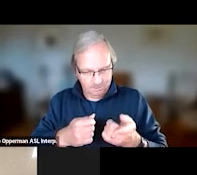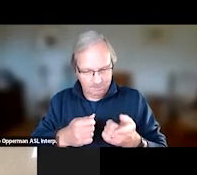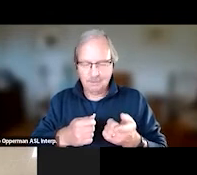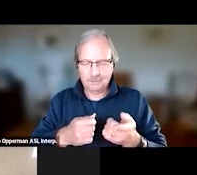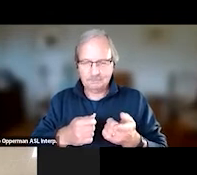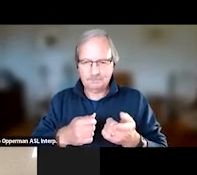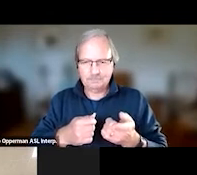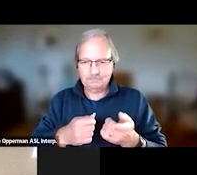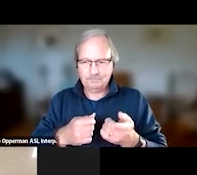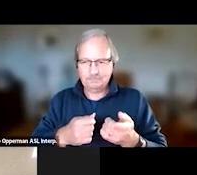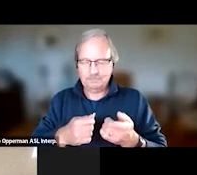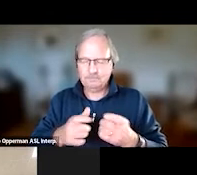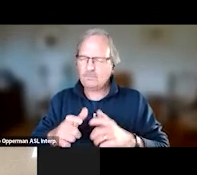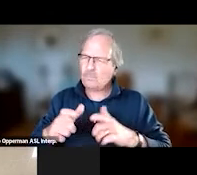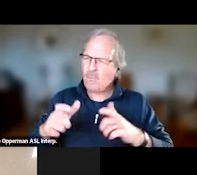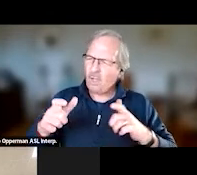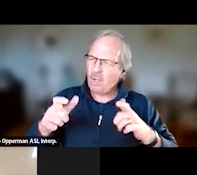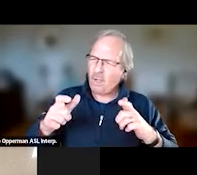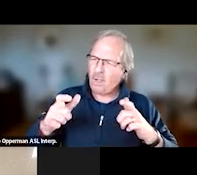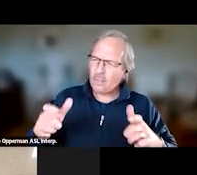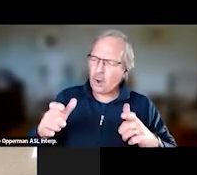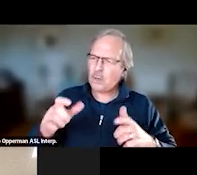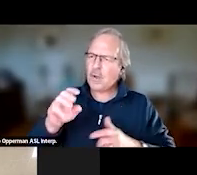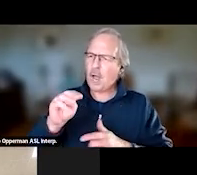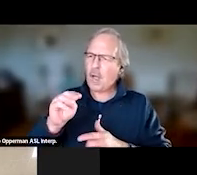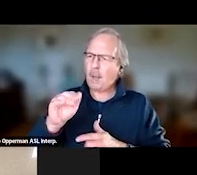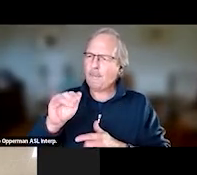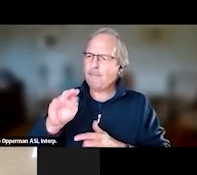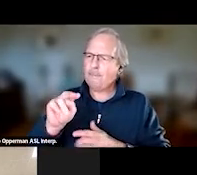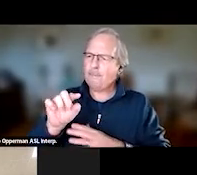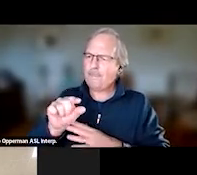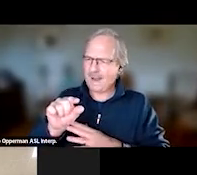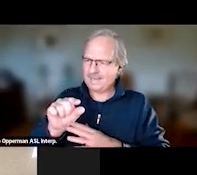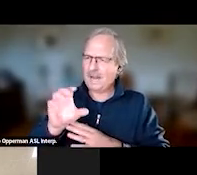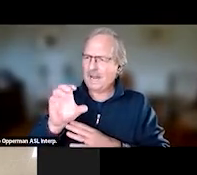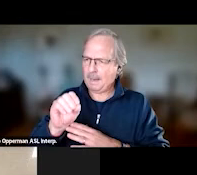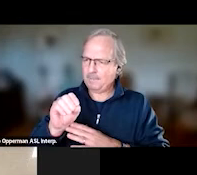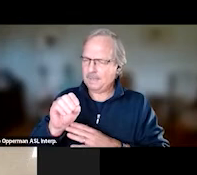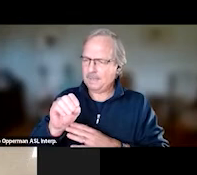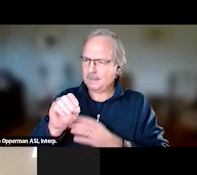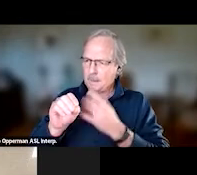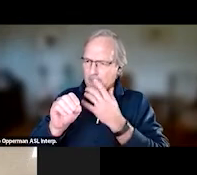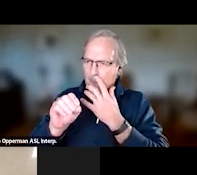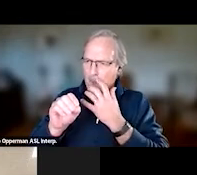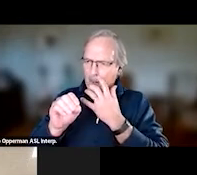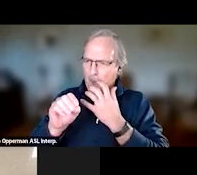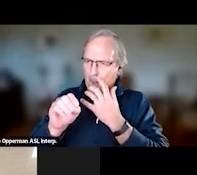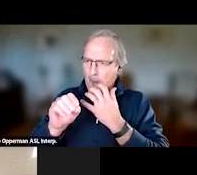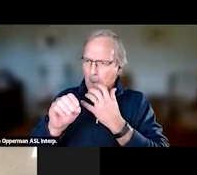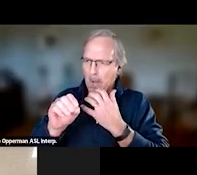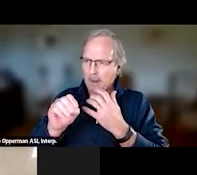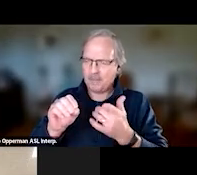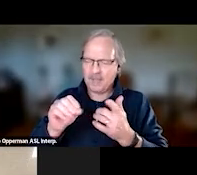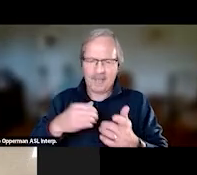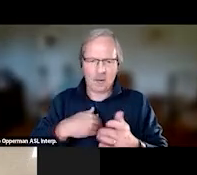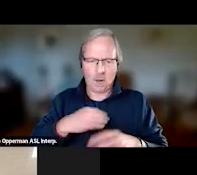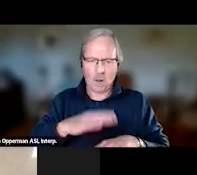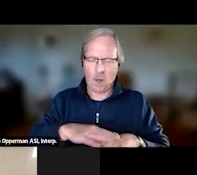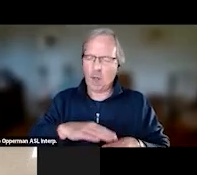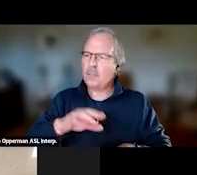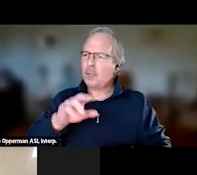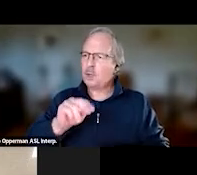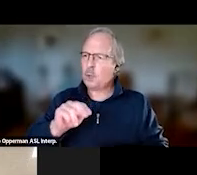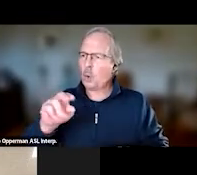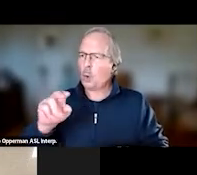a large mining company that had taken buprenorphine on the no-no list as far as medications